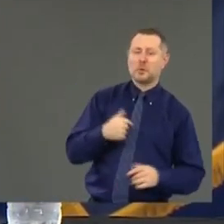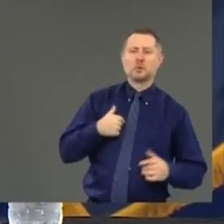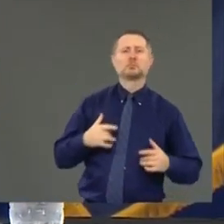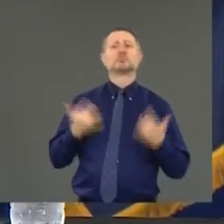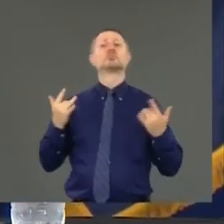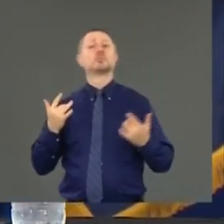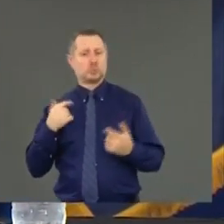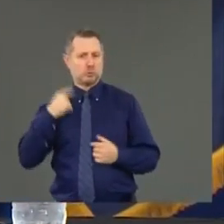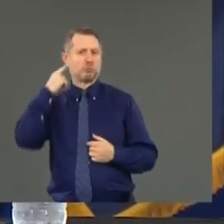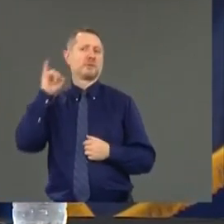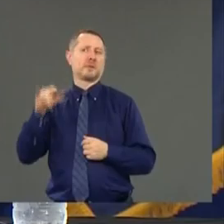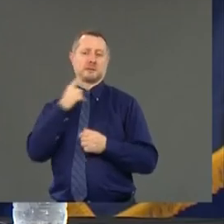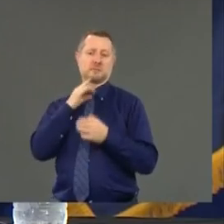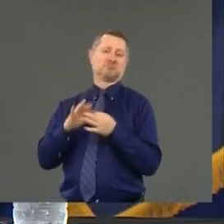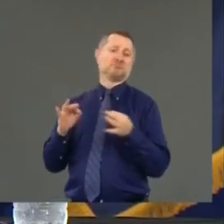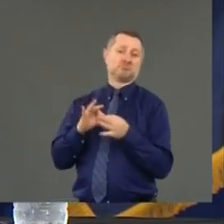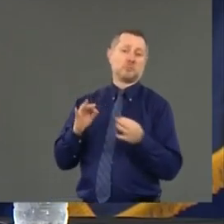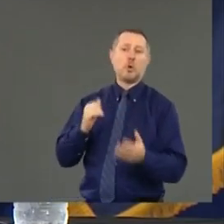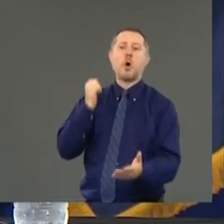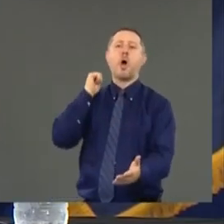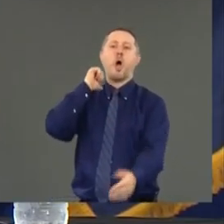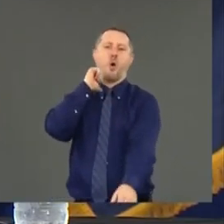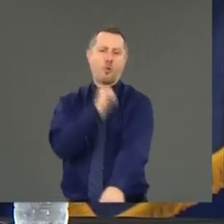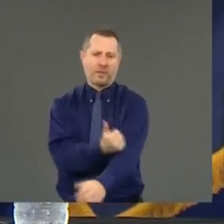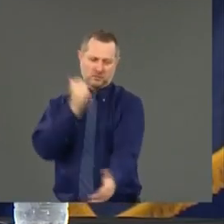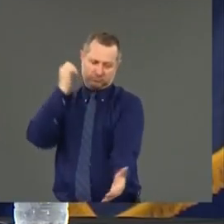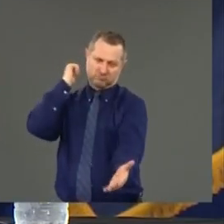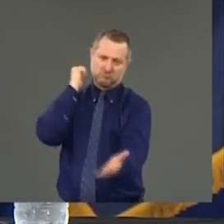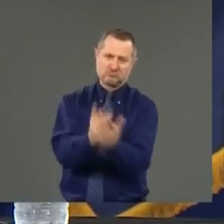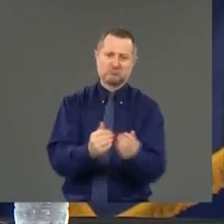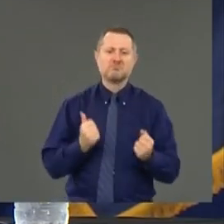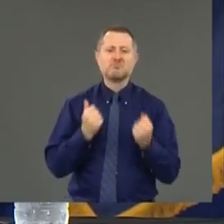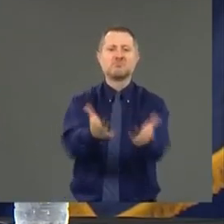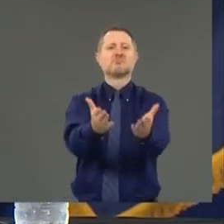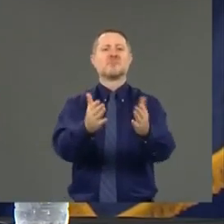about authorizing private small businesses to